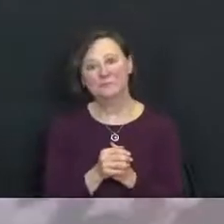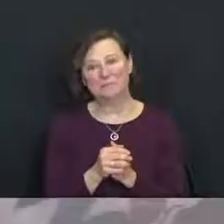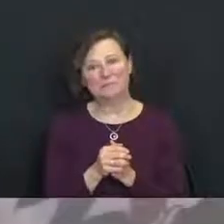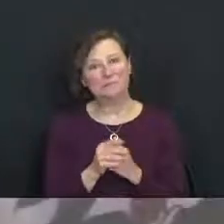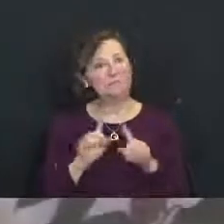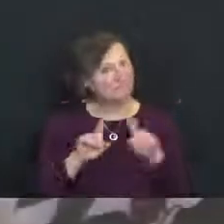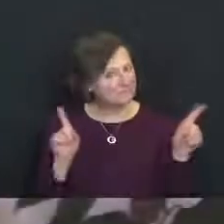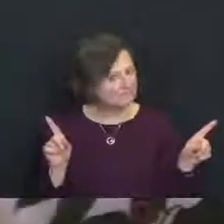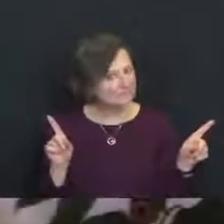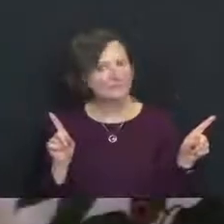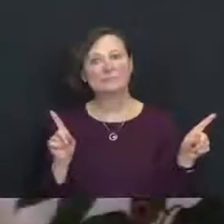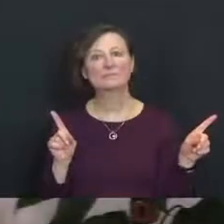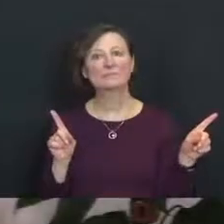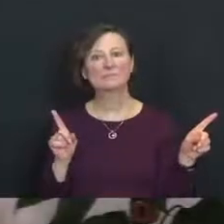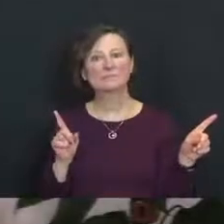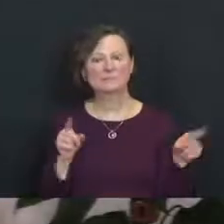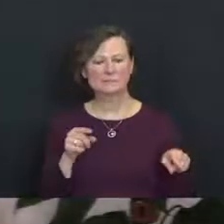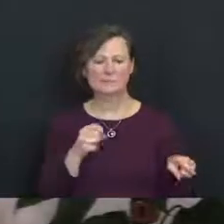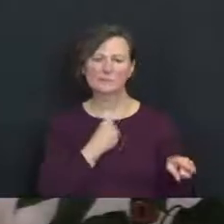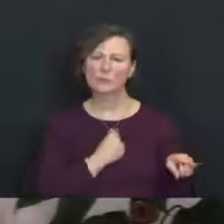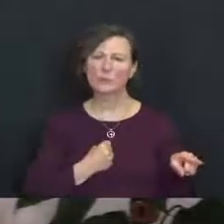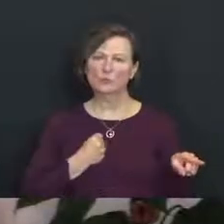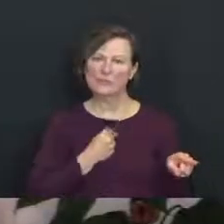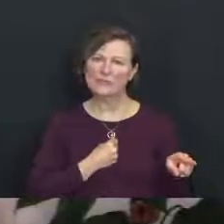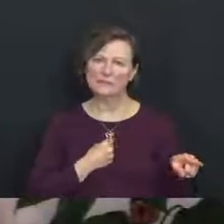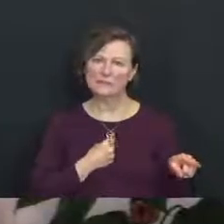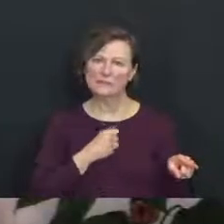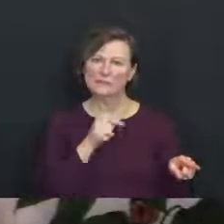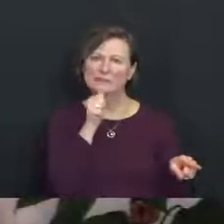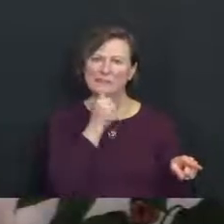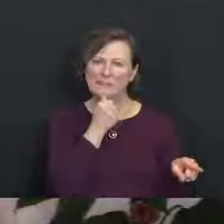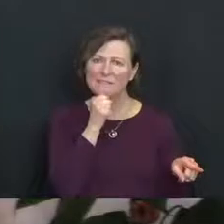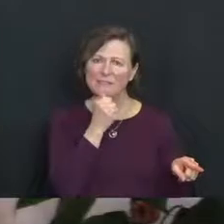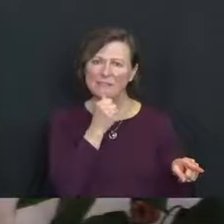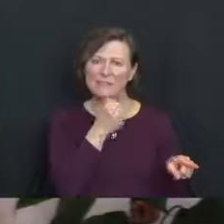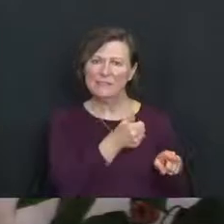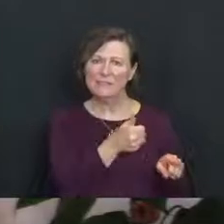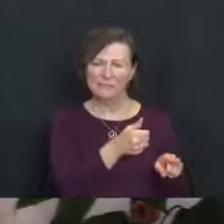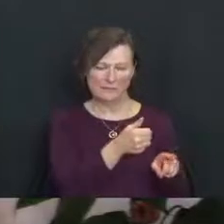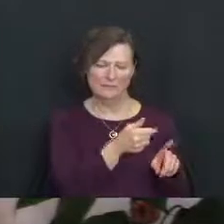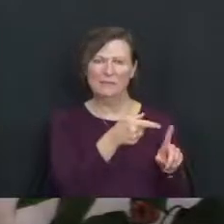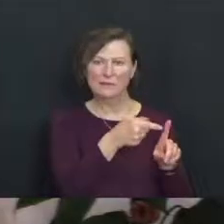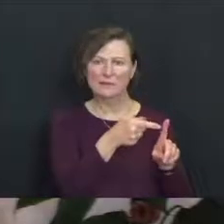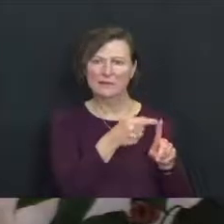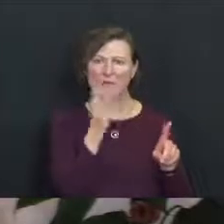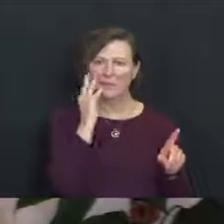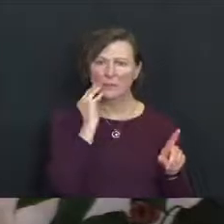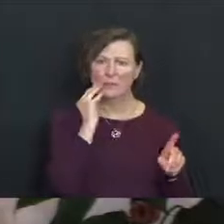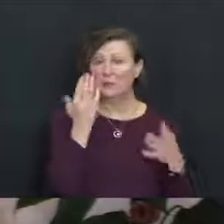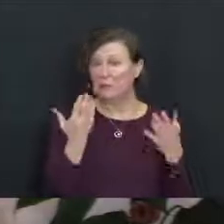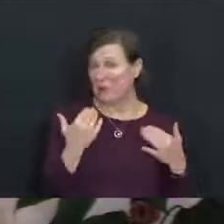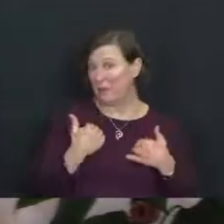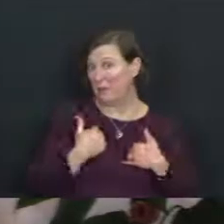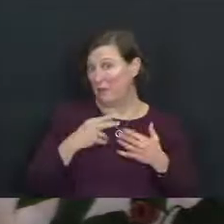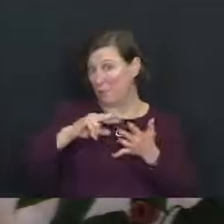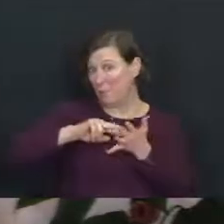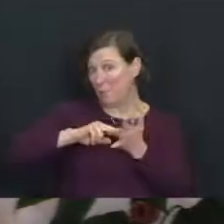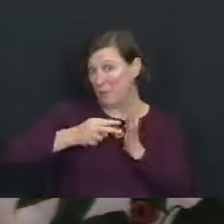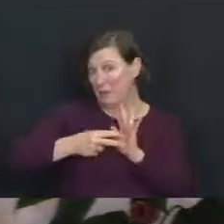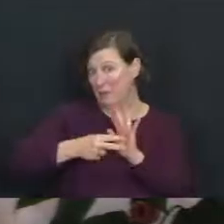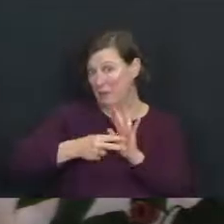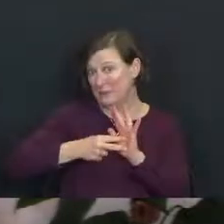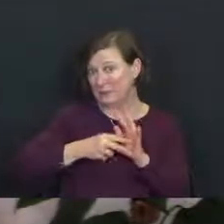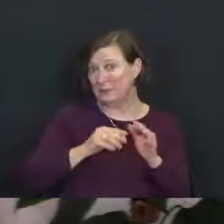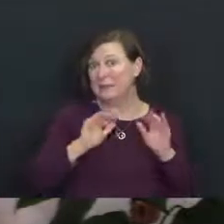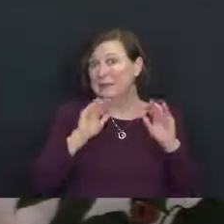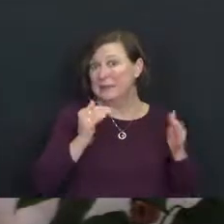And yet, the regret, the suffering that he experienced may serve a purpose. It seems to be leading